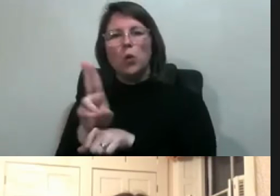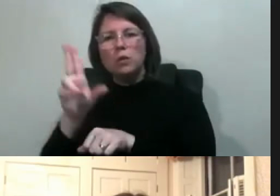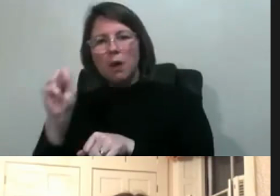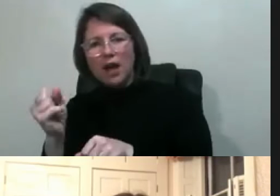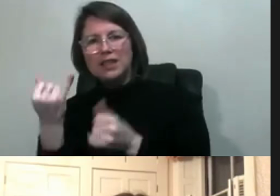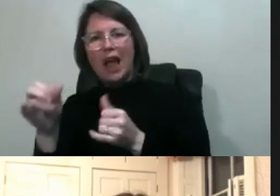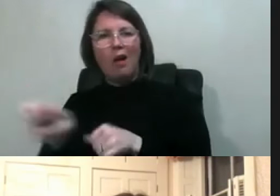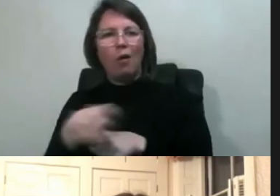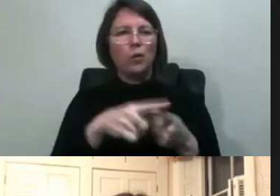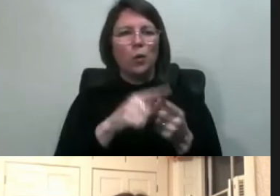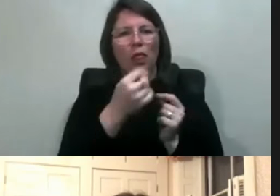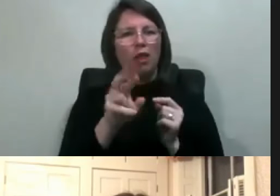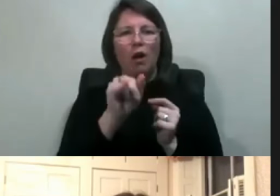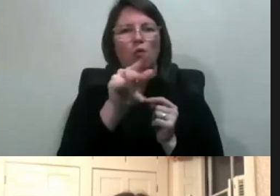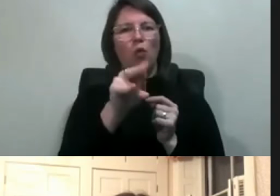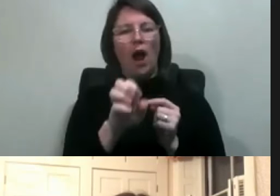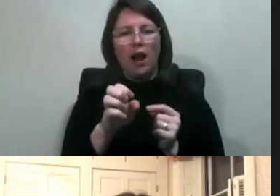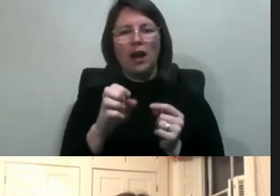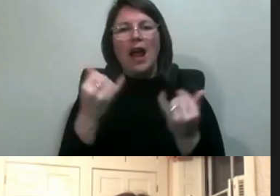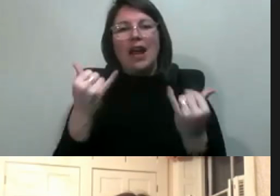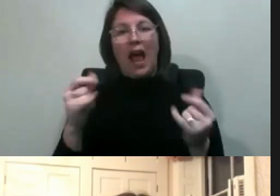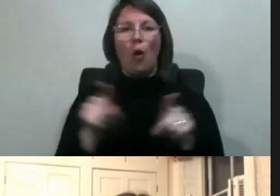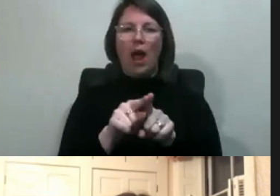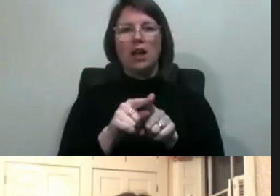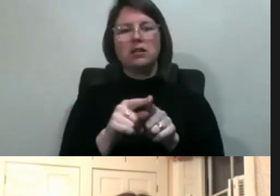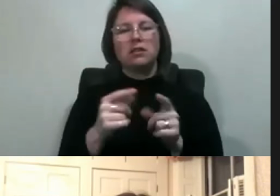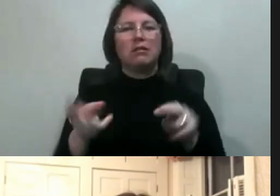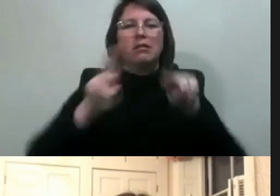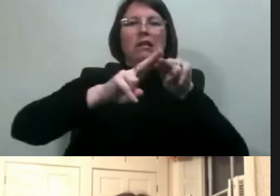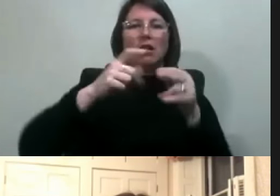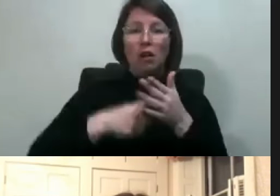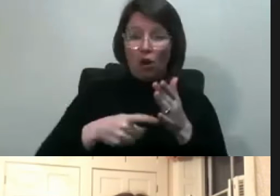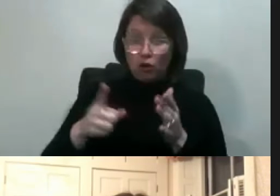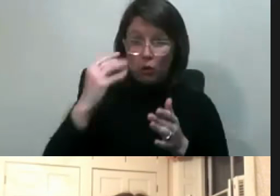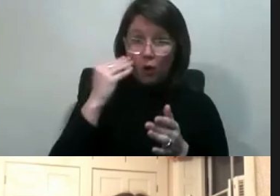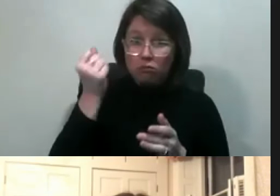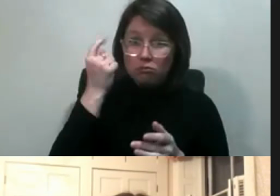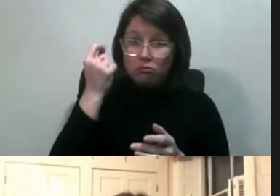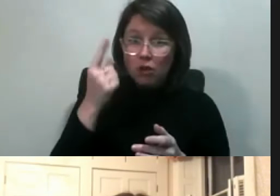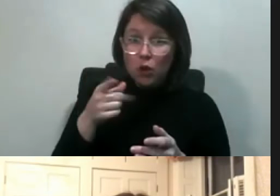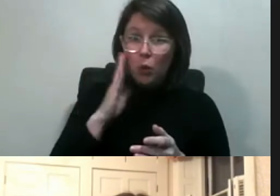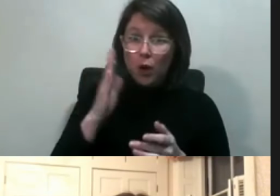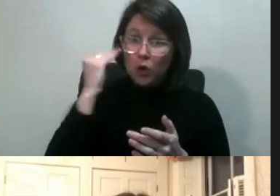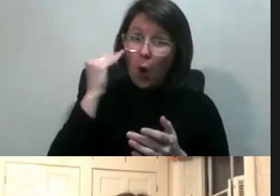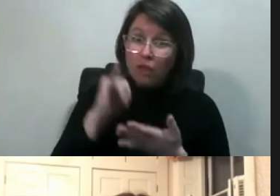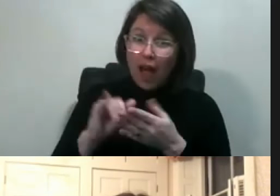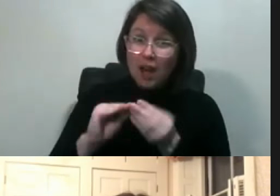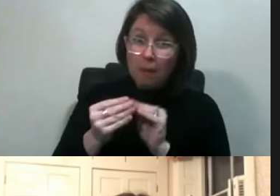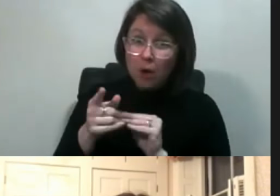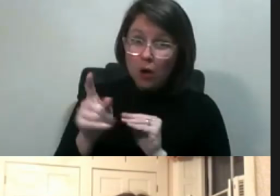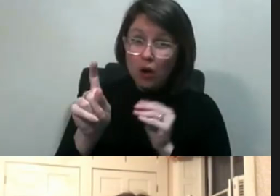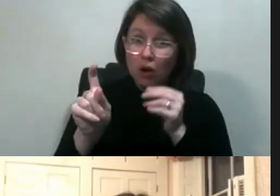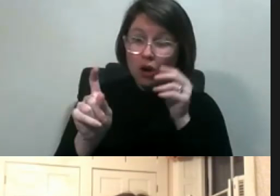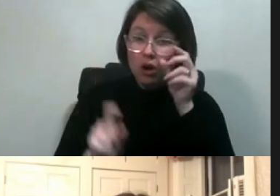the ride and now has a premium ride, don't you think? I mean, will you know that number?